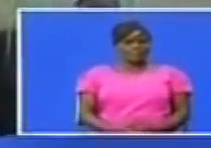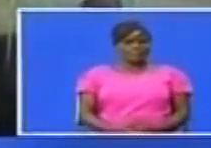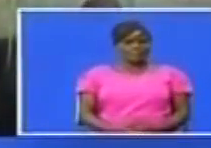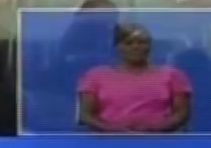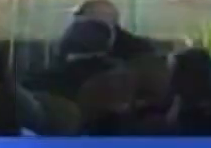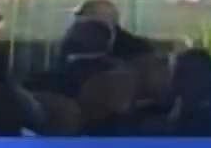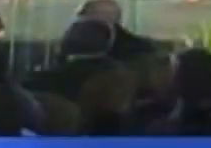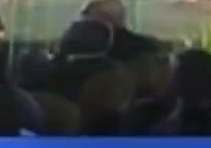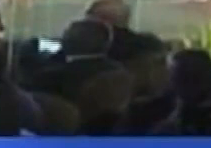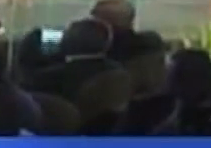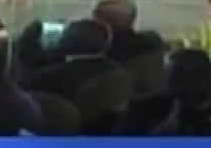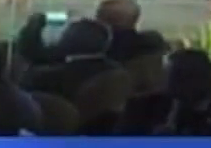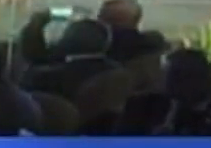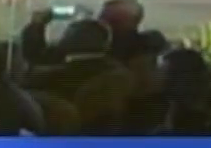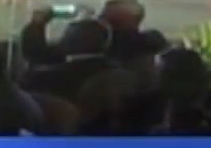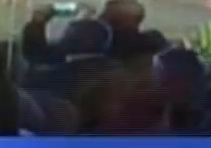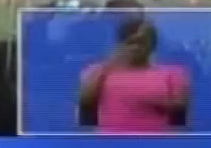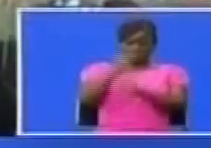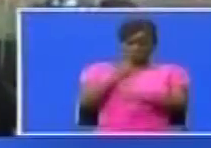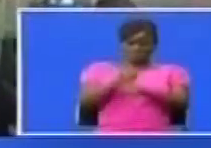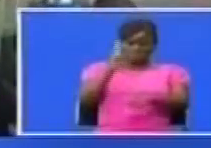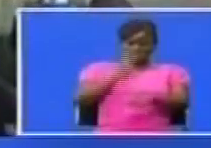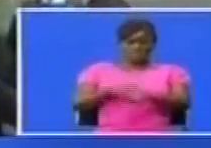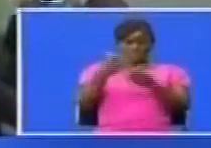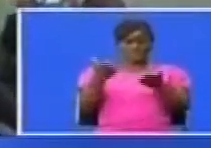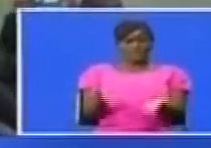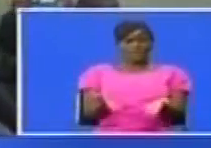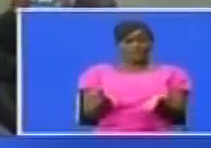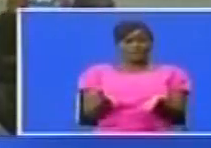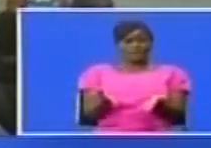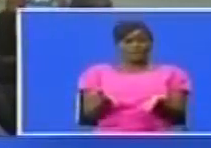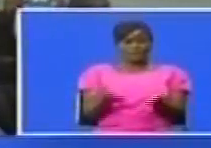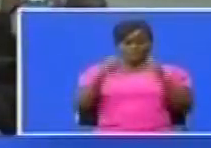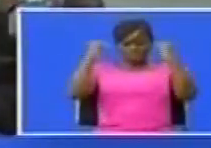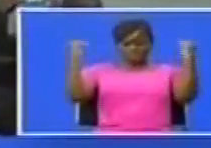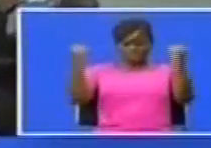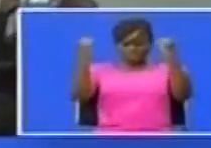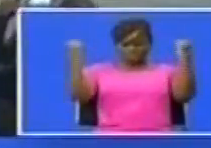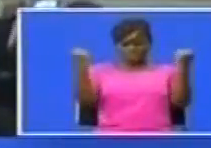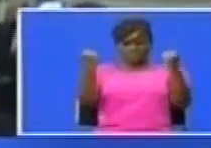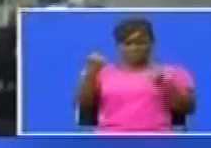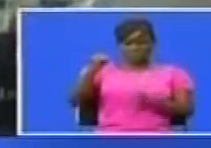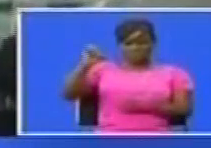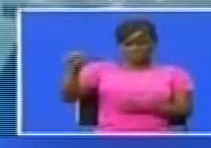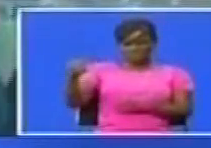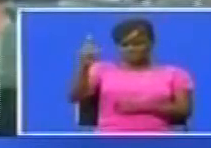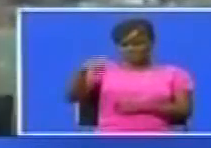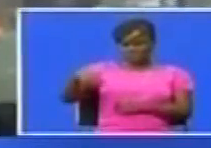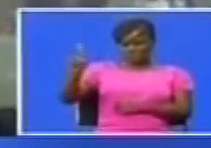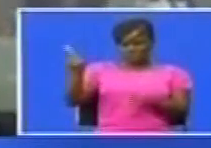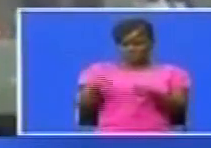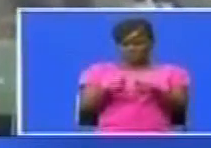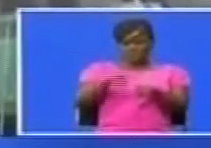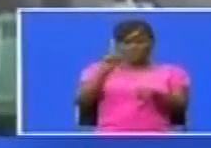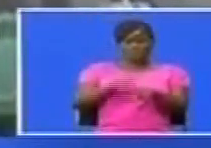After having an impressive reproving season, making history at the IAAF Beijing World Championship, javelin world champion Julius Yego and